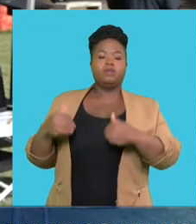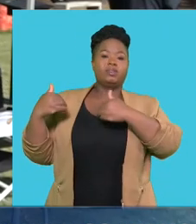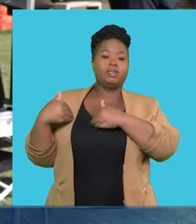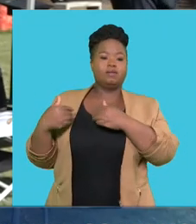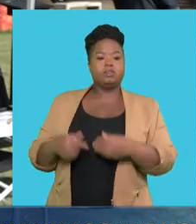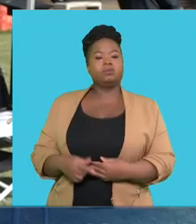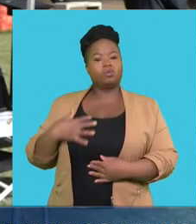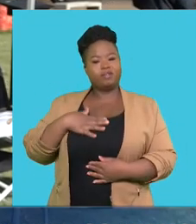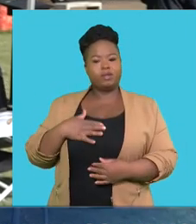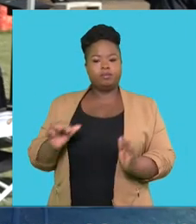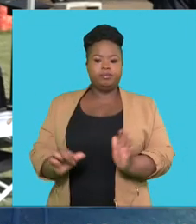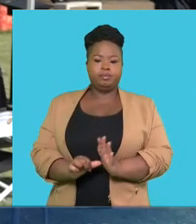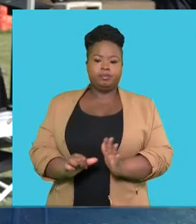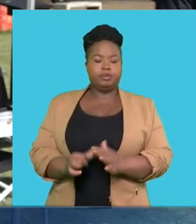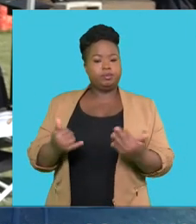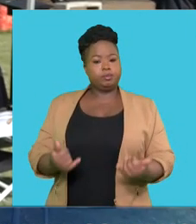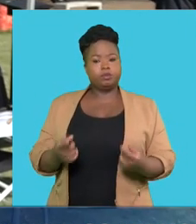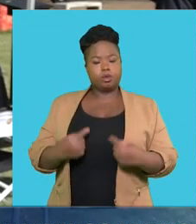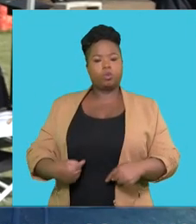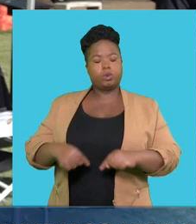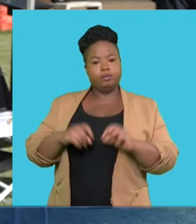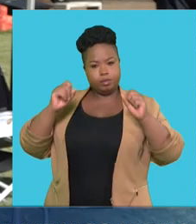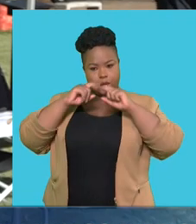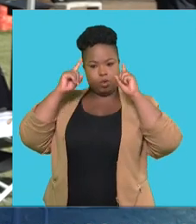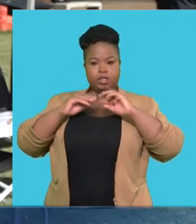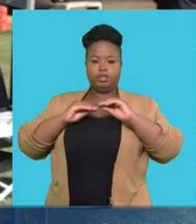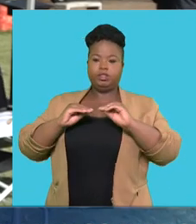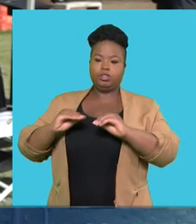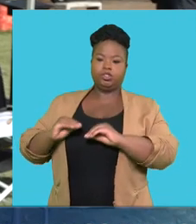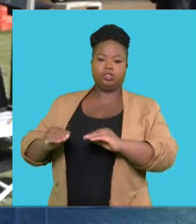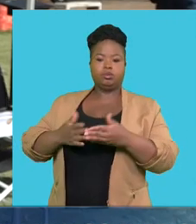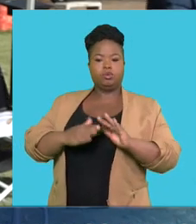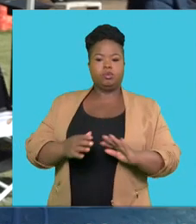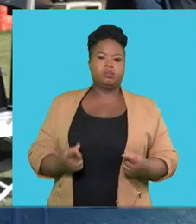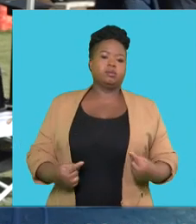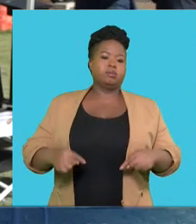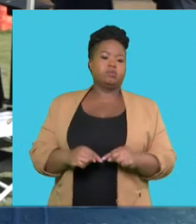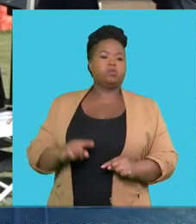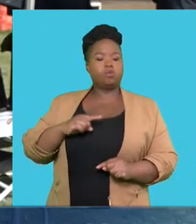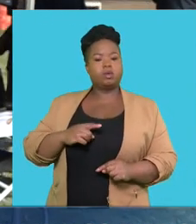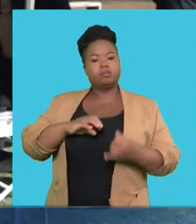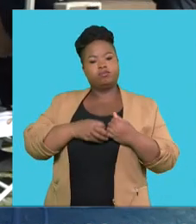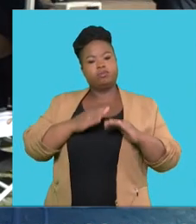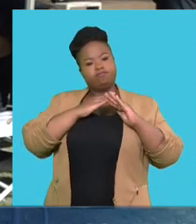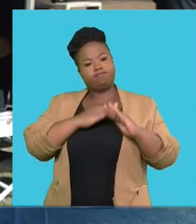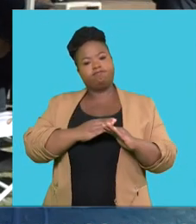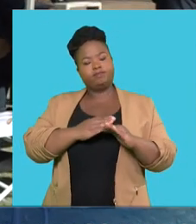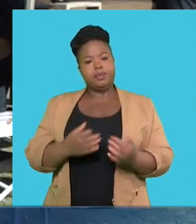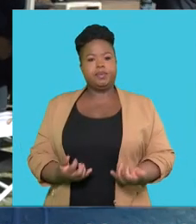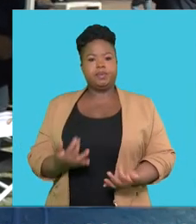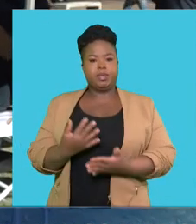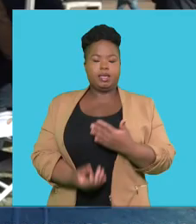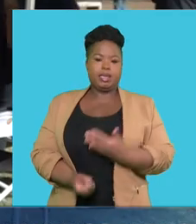it's important that we create awareness within our community so that they avoid and prevent fires